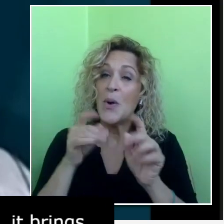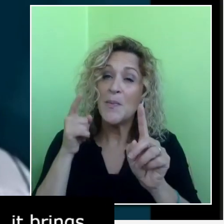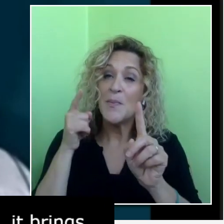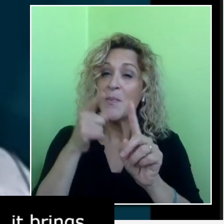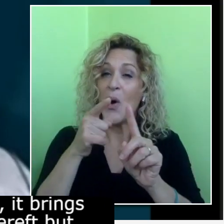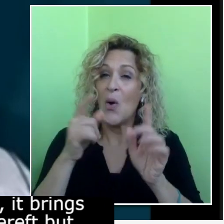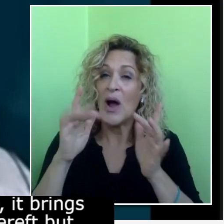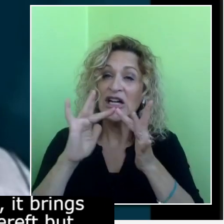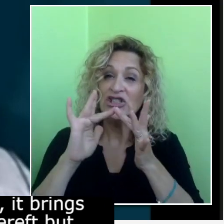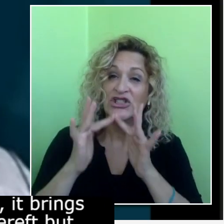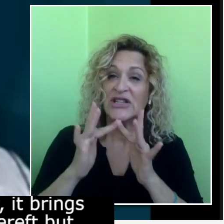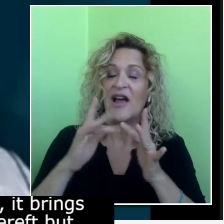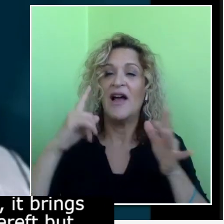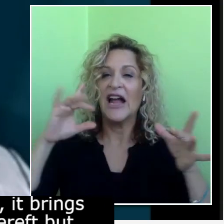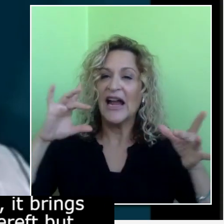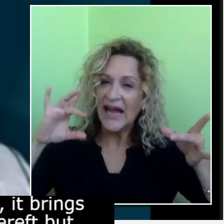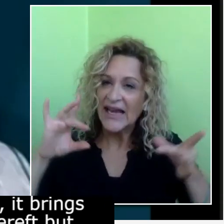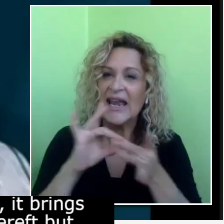opportunity.